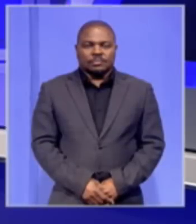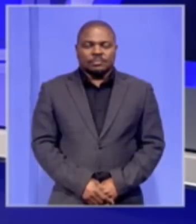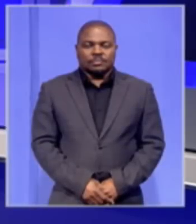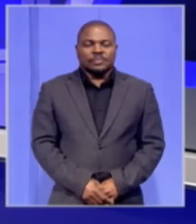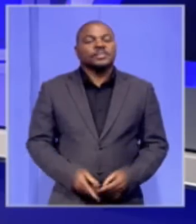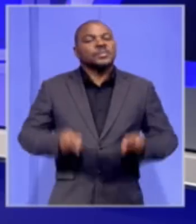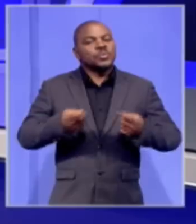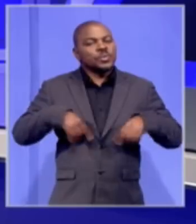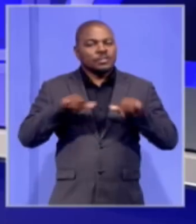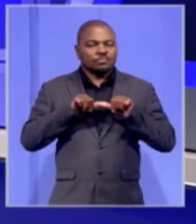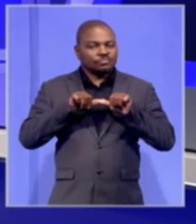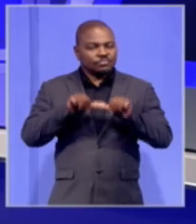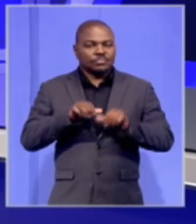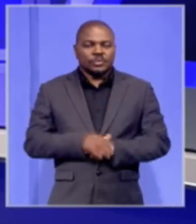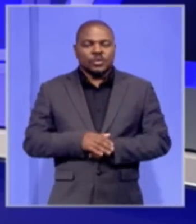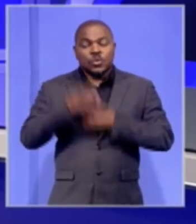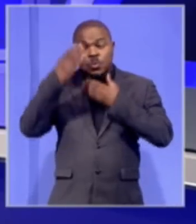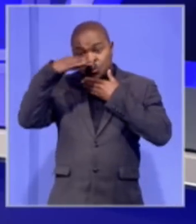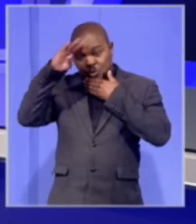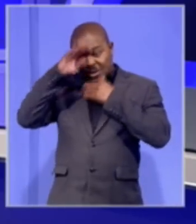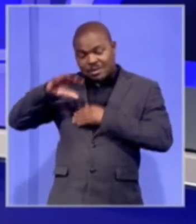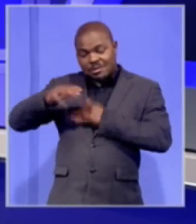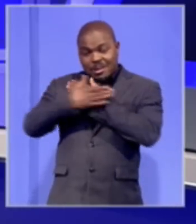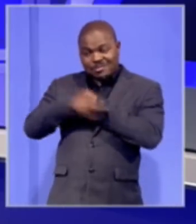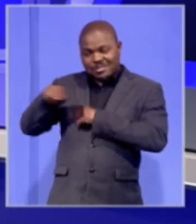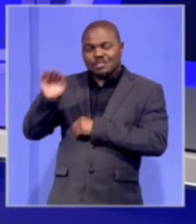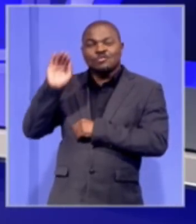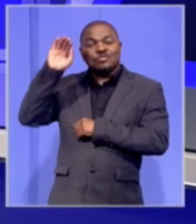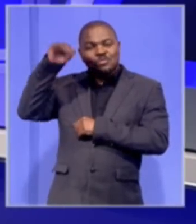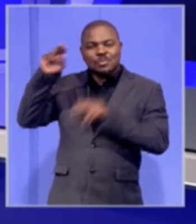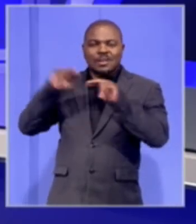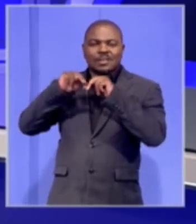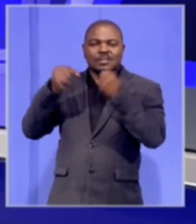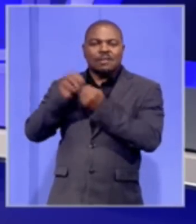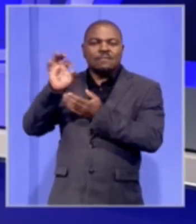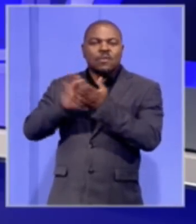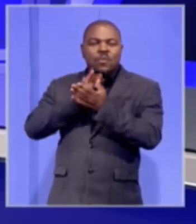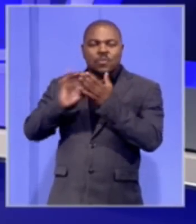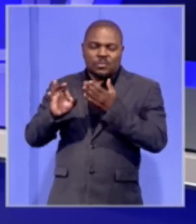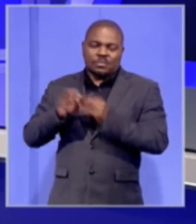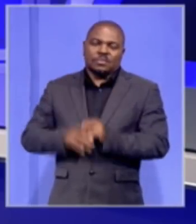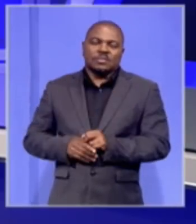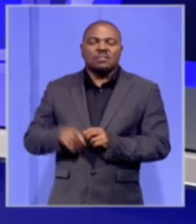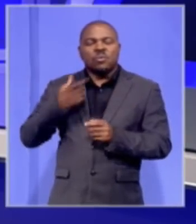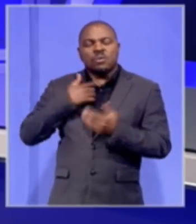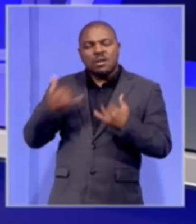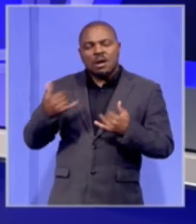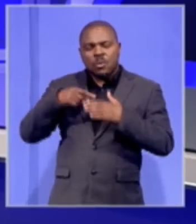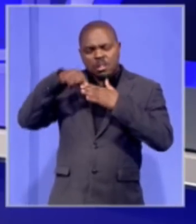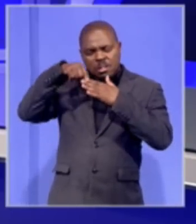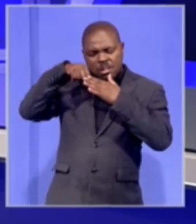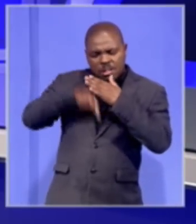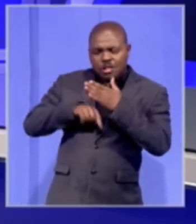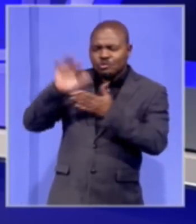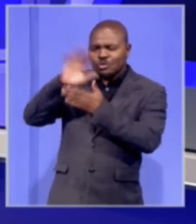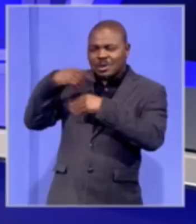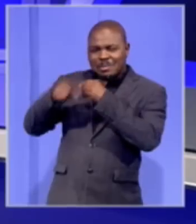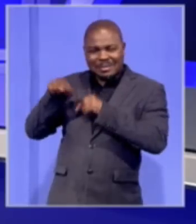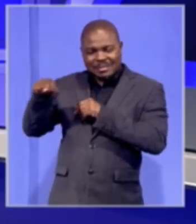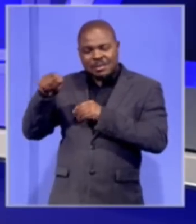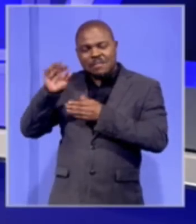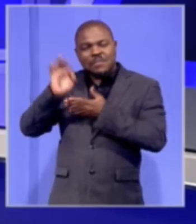Re hatela pele Botswana e tshwara dikgetho tsa naha hosane me ho hlopholla dikgetho tsena re buisana le